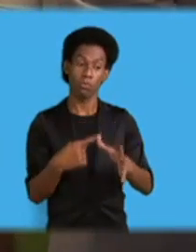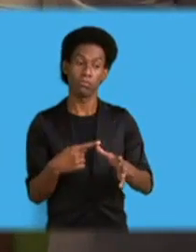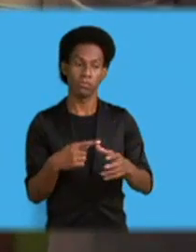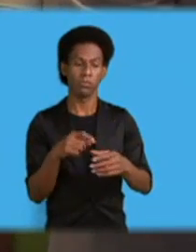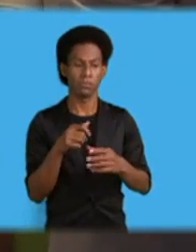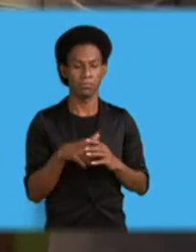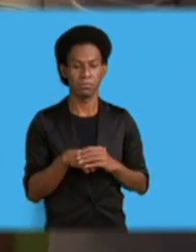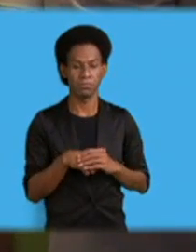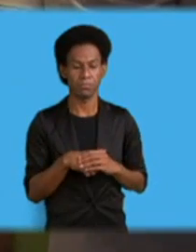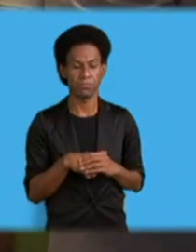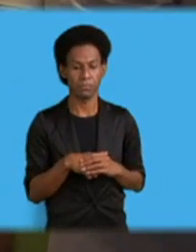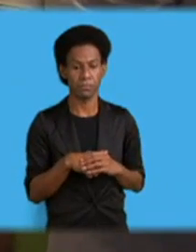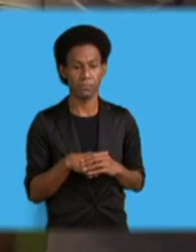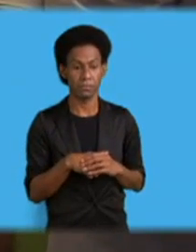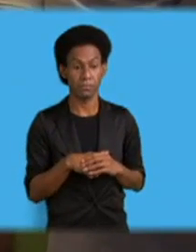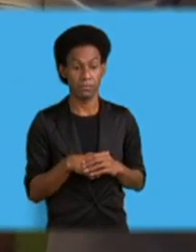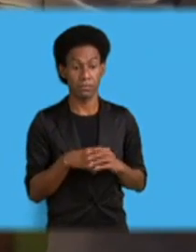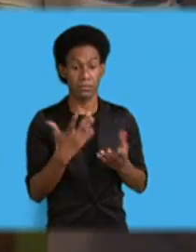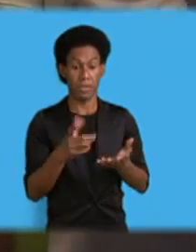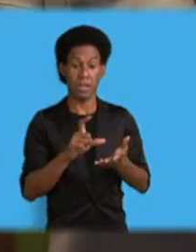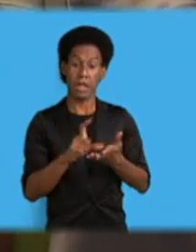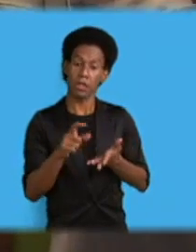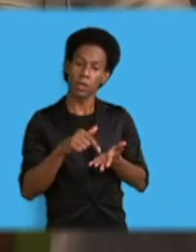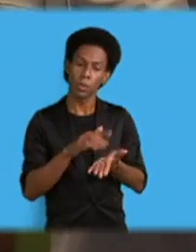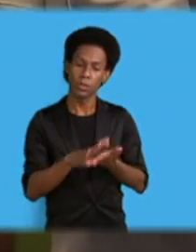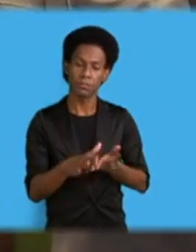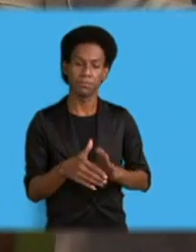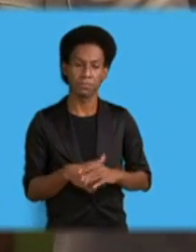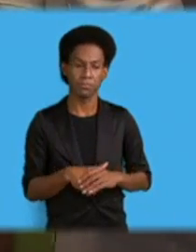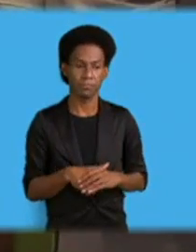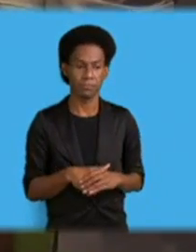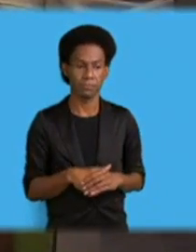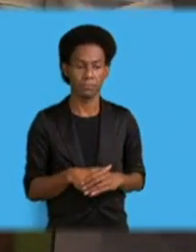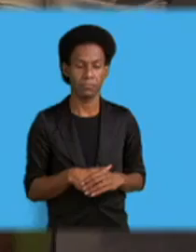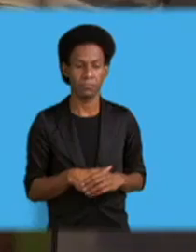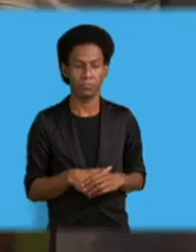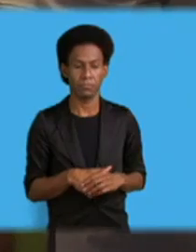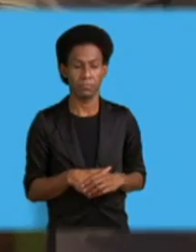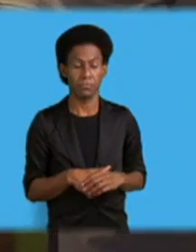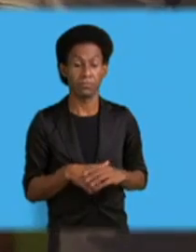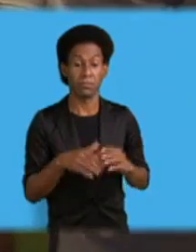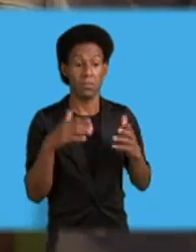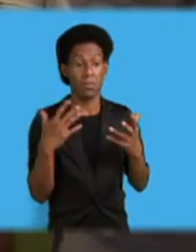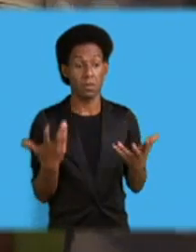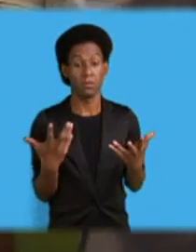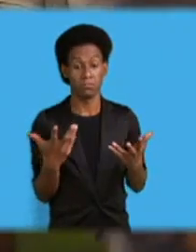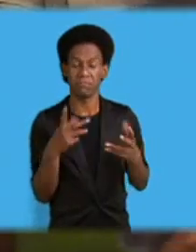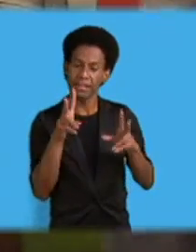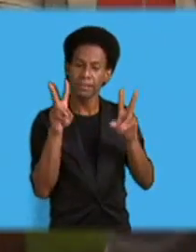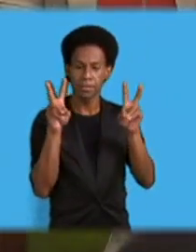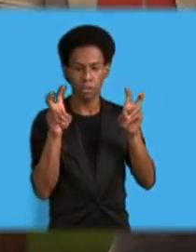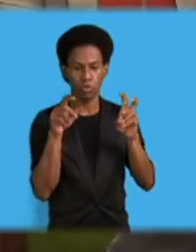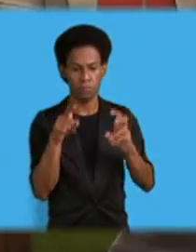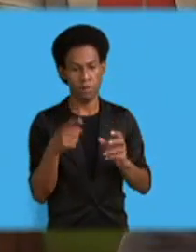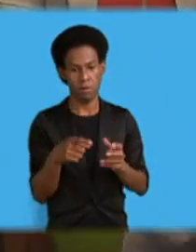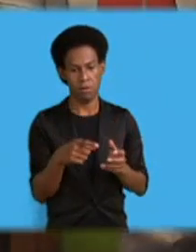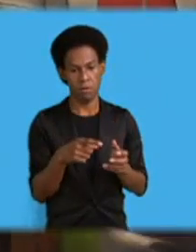on my ministerial statement. Thank you, Madam Speaker. I think it's an issue for REDD+. I'll cover it on Thursday. Thank you. Thank you, Honorable